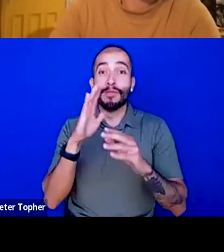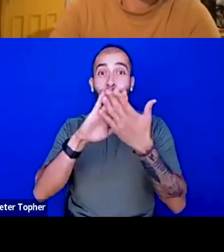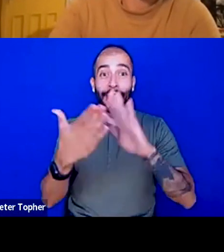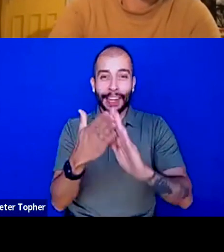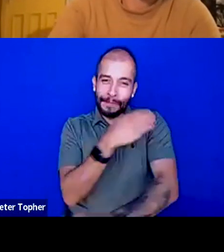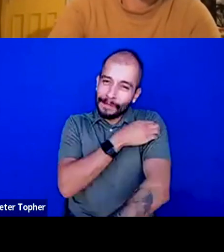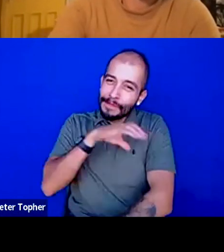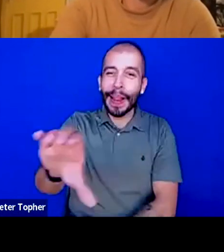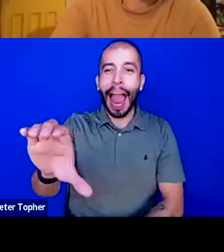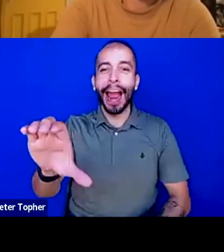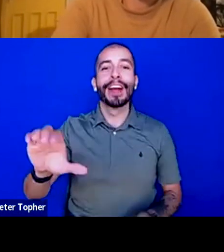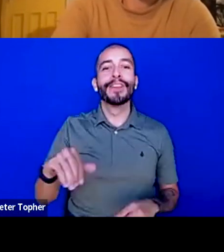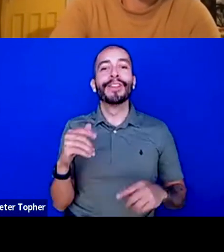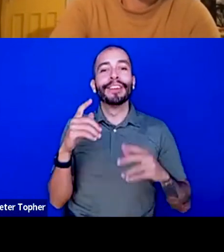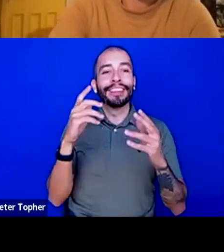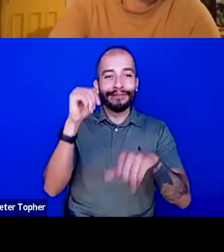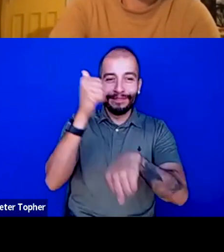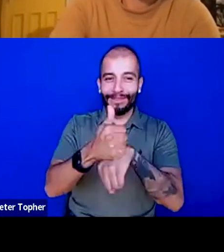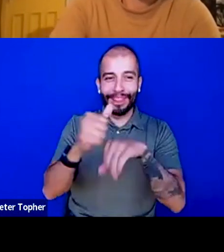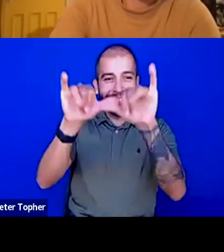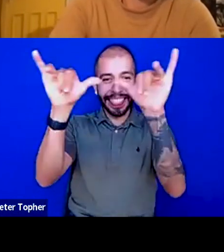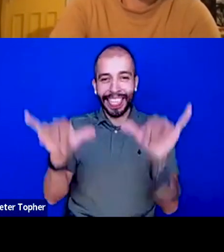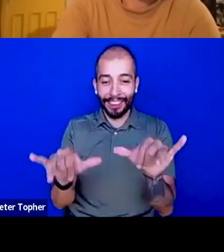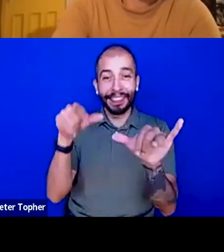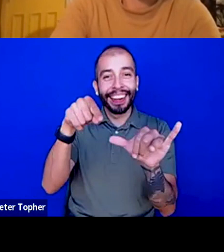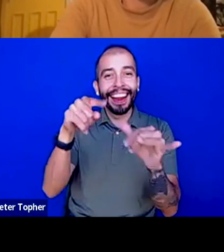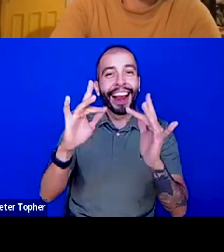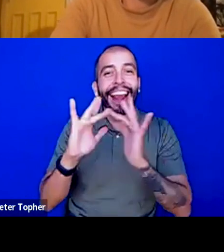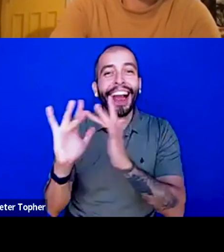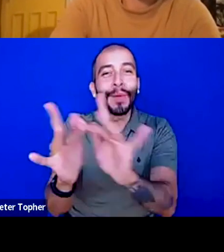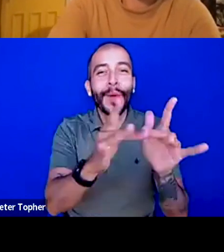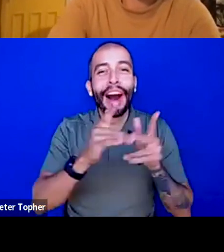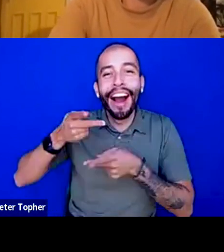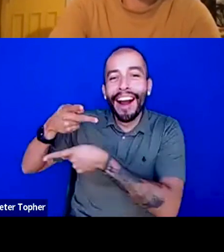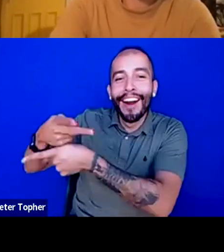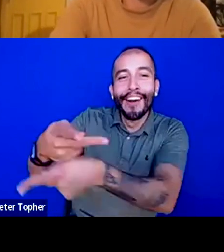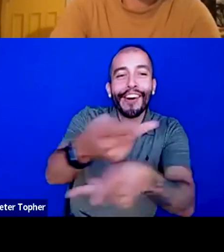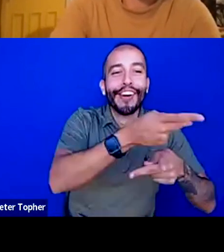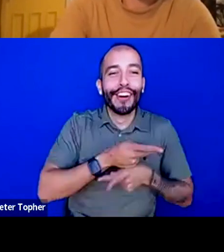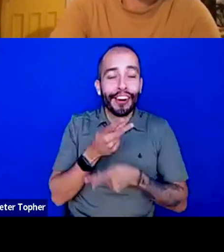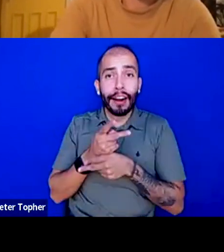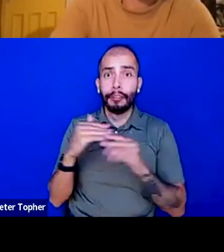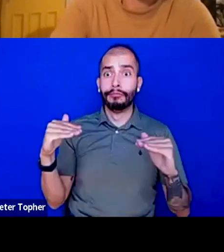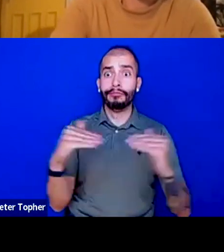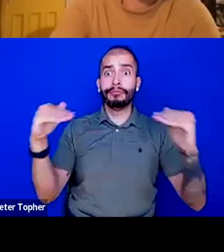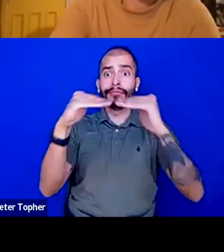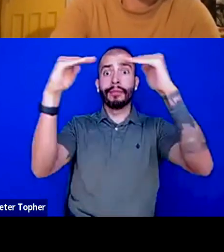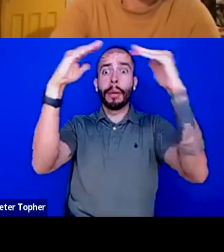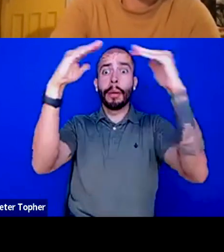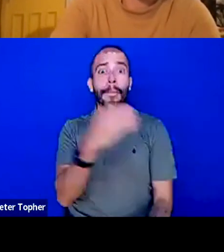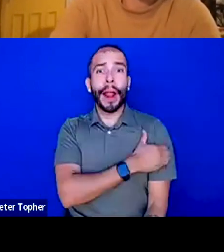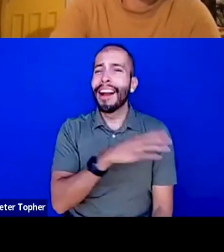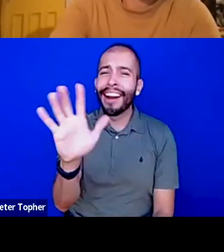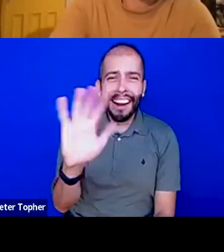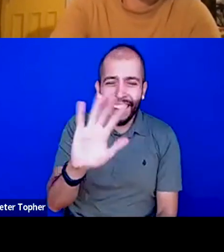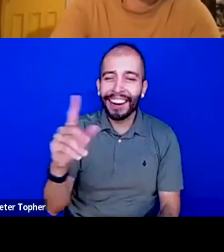in interdependence and a recognition of each of our inherent value, and our recognition that